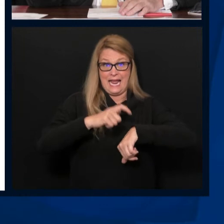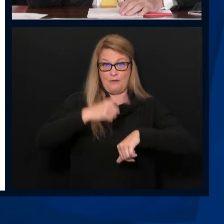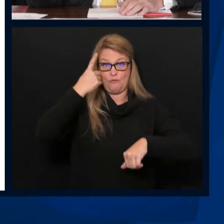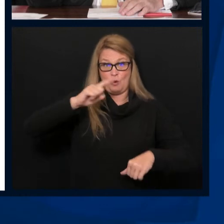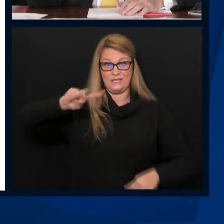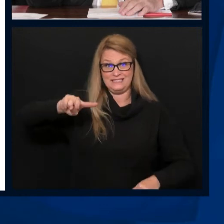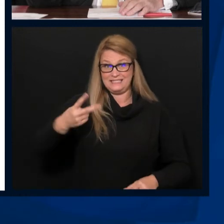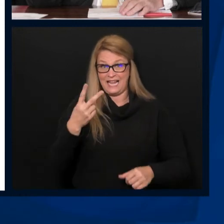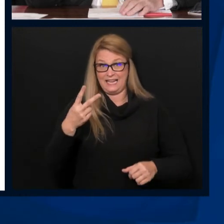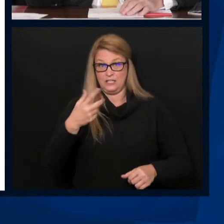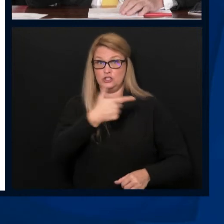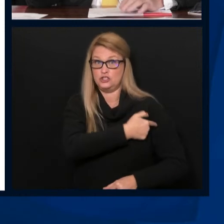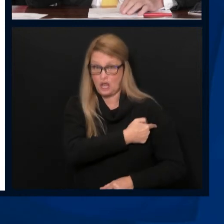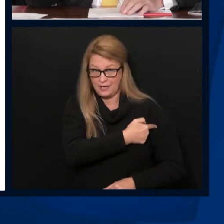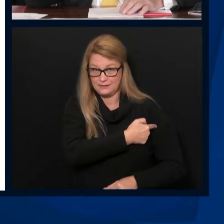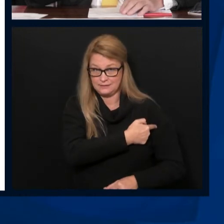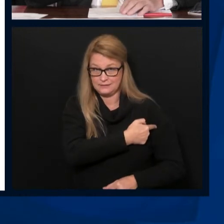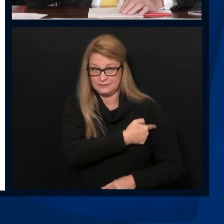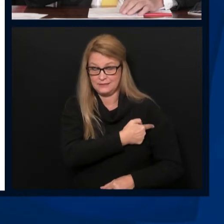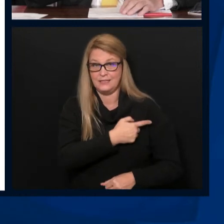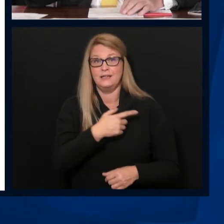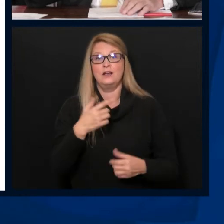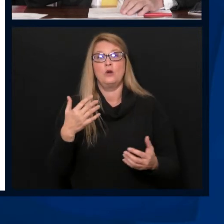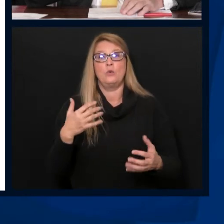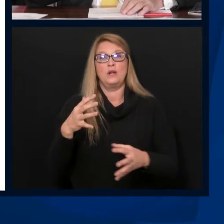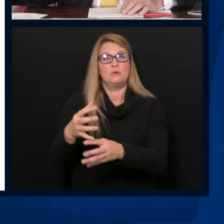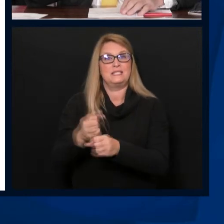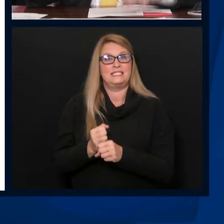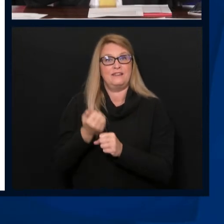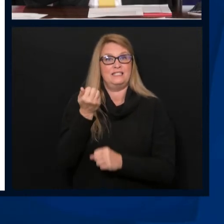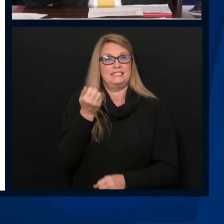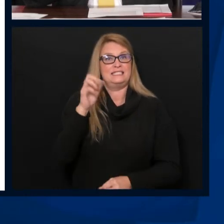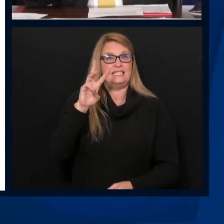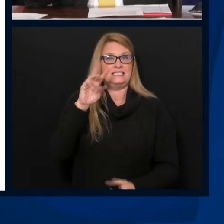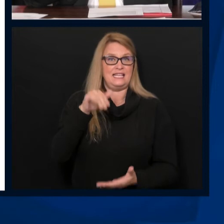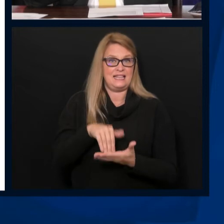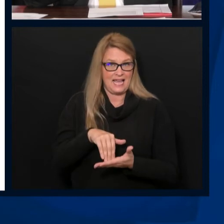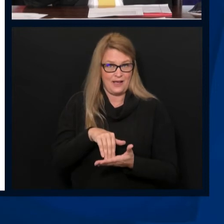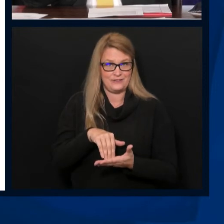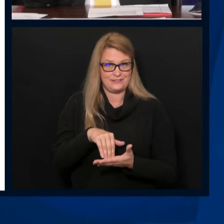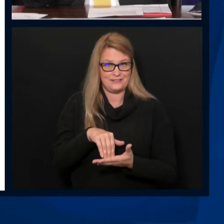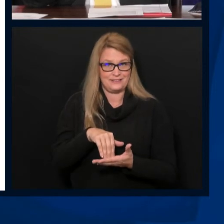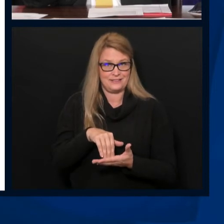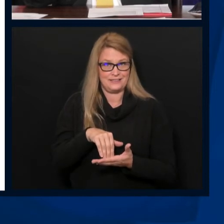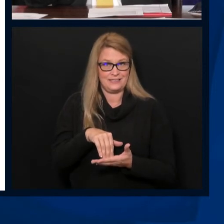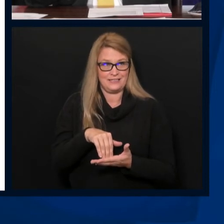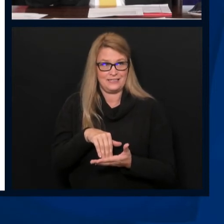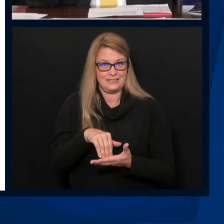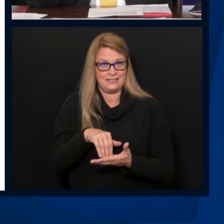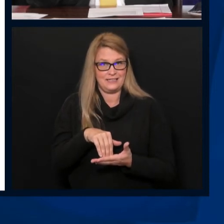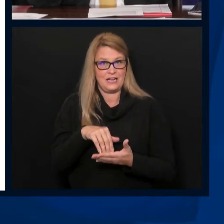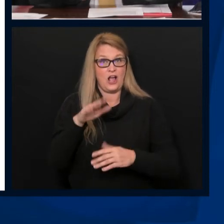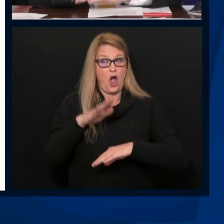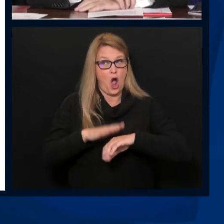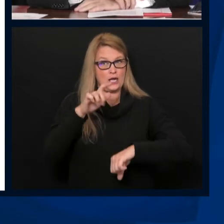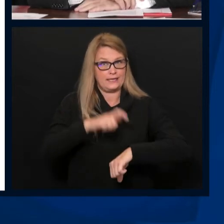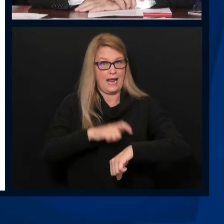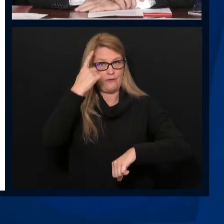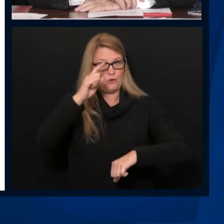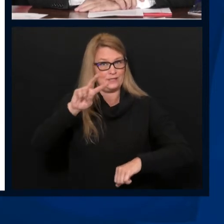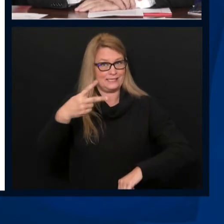shot. And we've received 16,000 in order to be able to vaccinate on time for the second